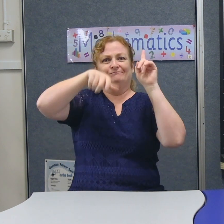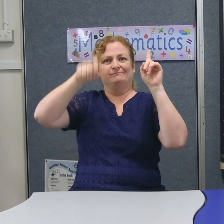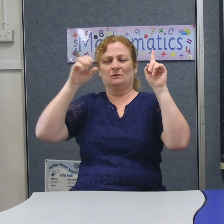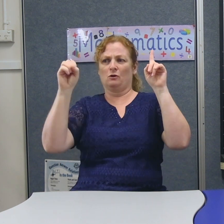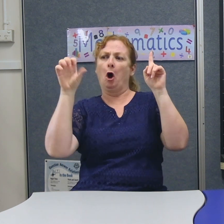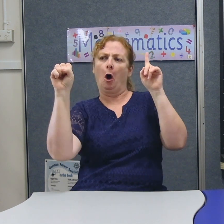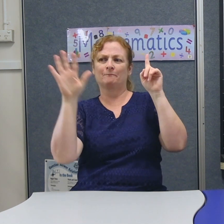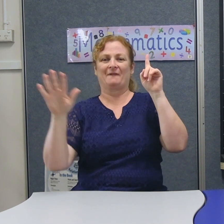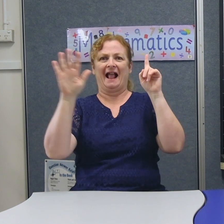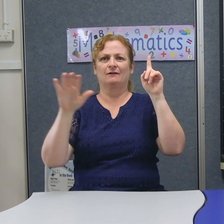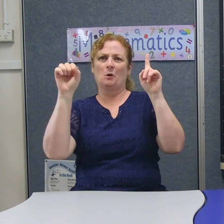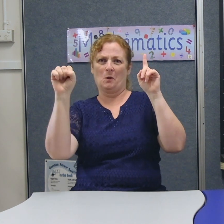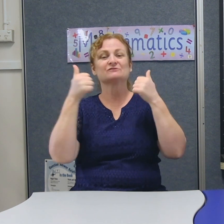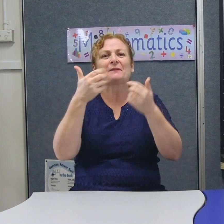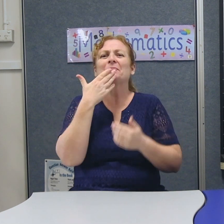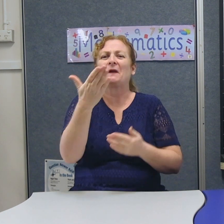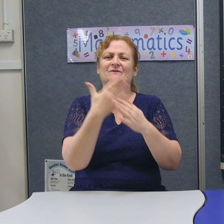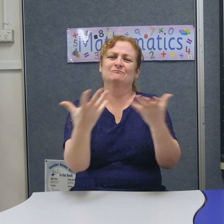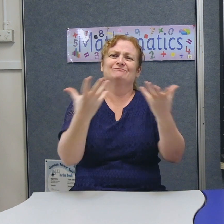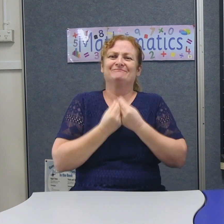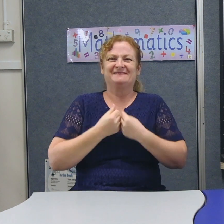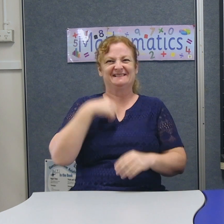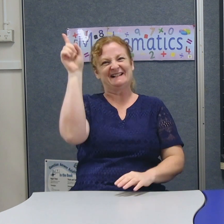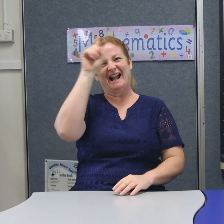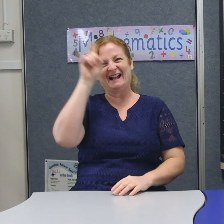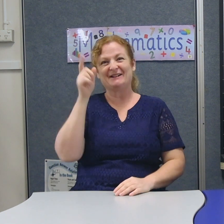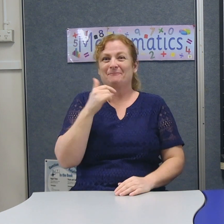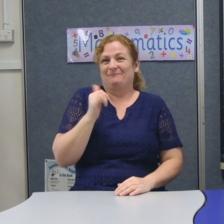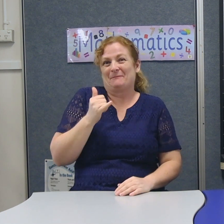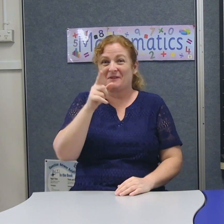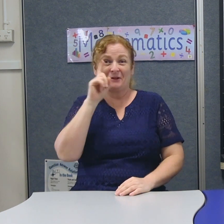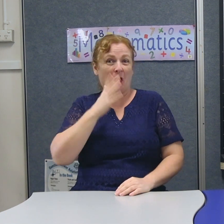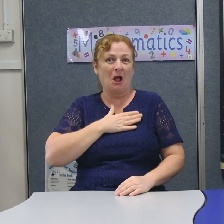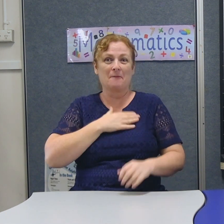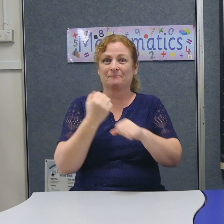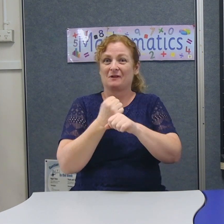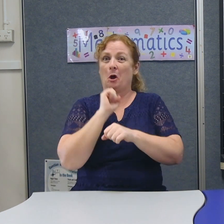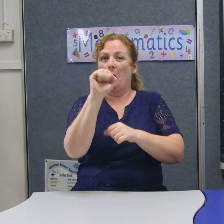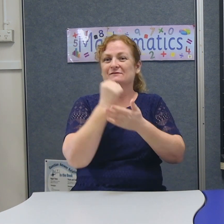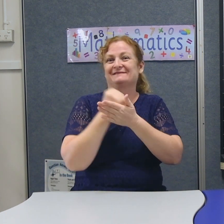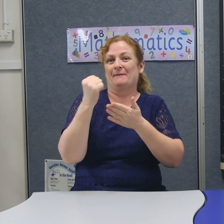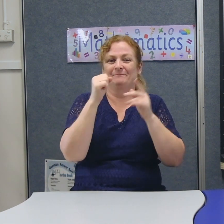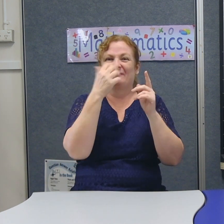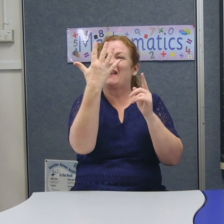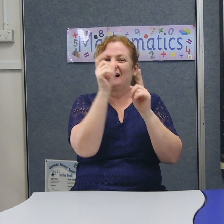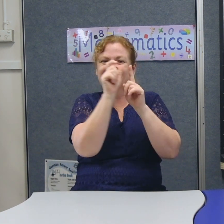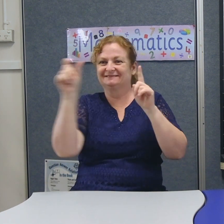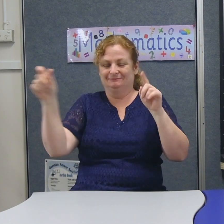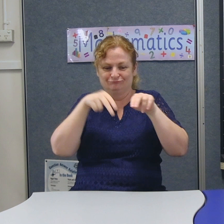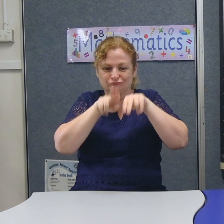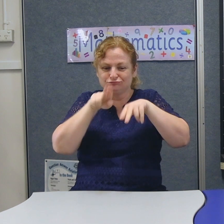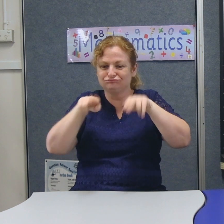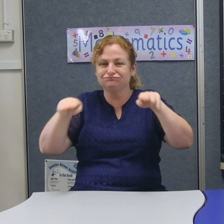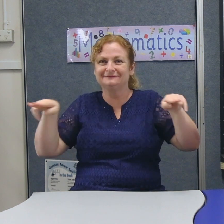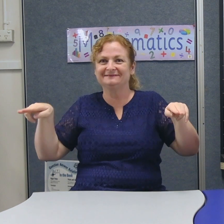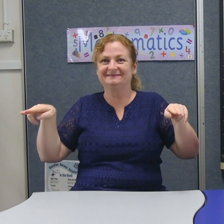Thanks for joining us today. You might like to make your own five-digit number maker and then represent the